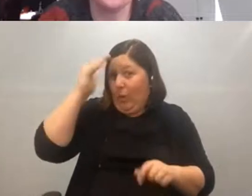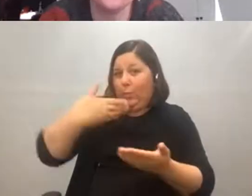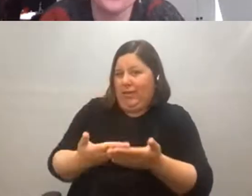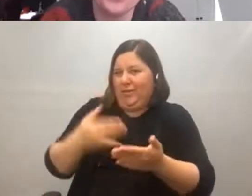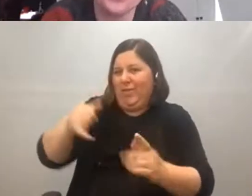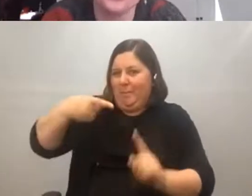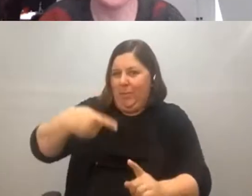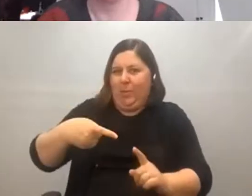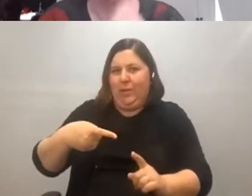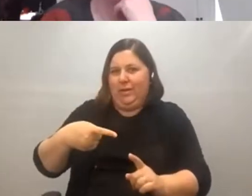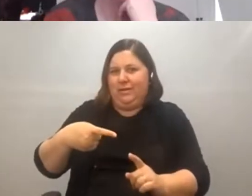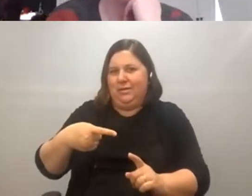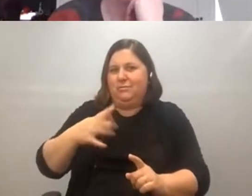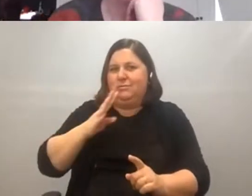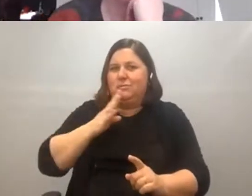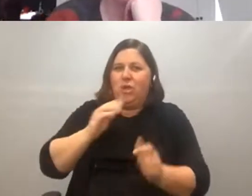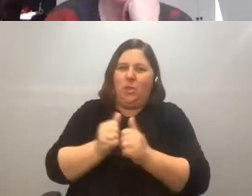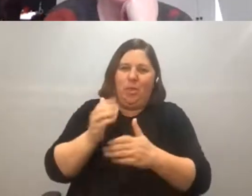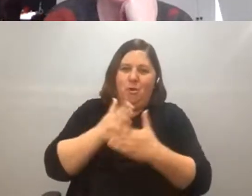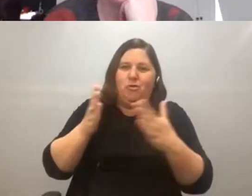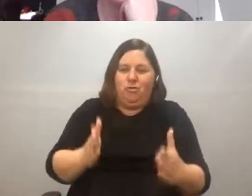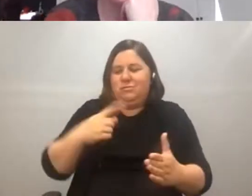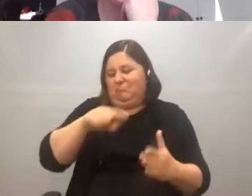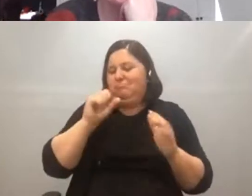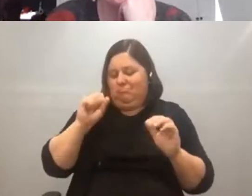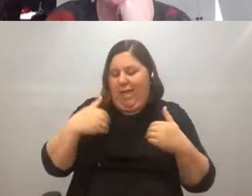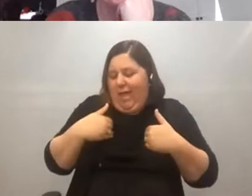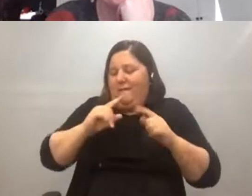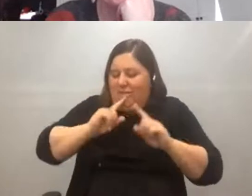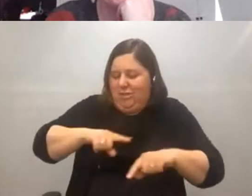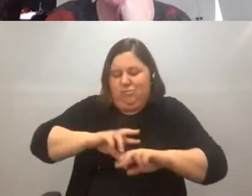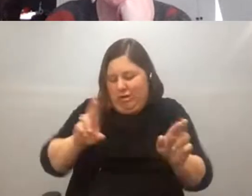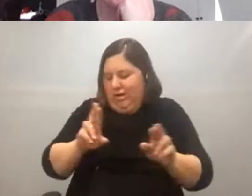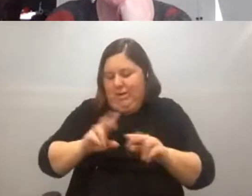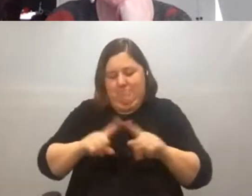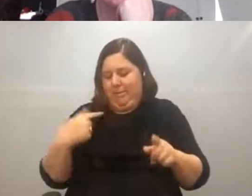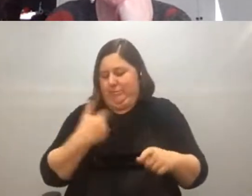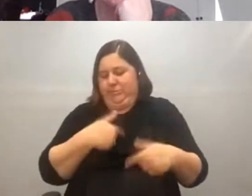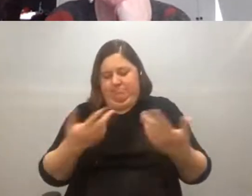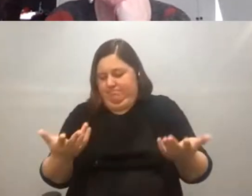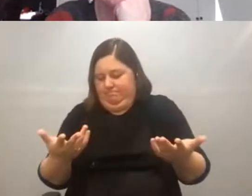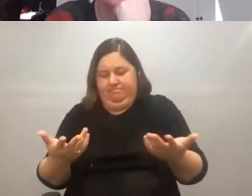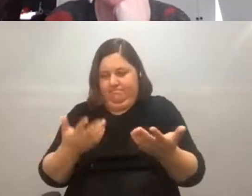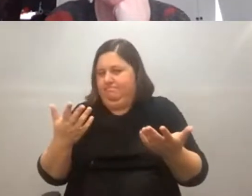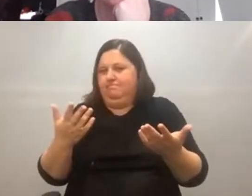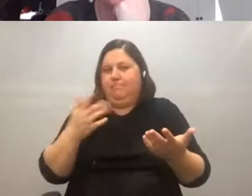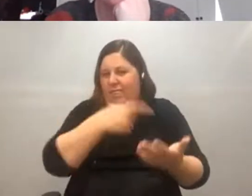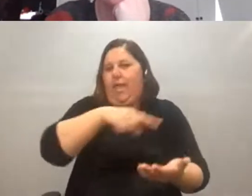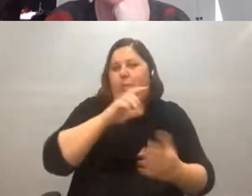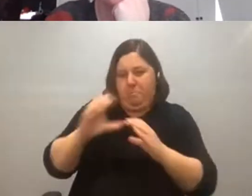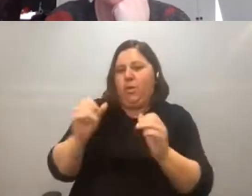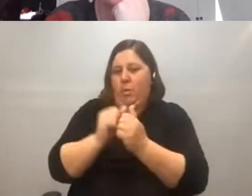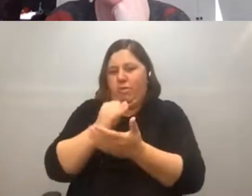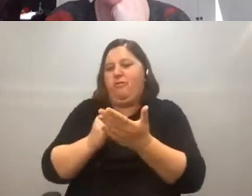and we're talking to our partners in this yeah they can they will be they will make sure to um share that with artists yeah